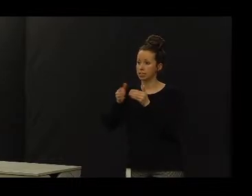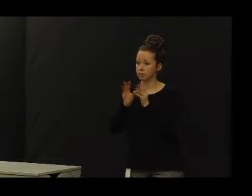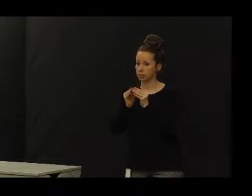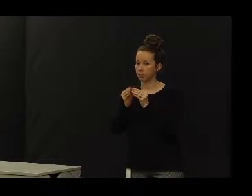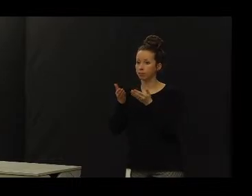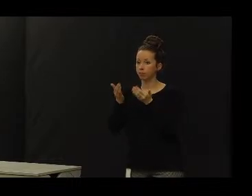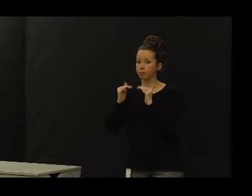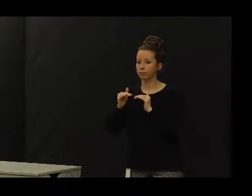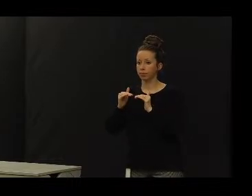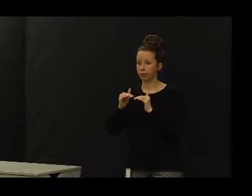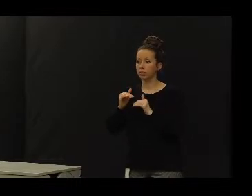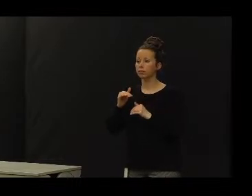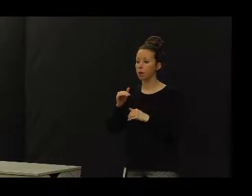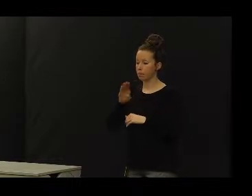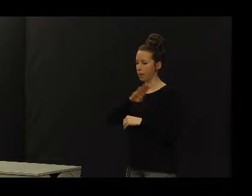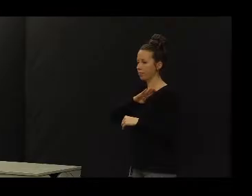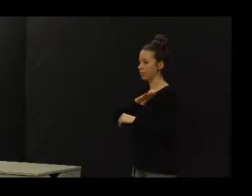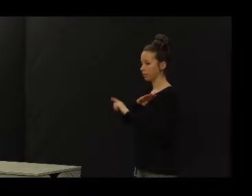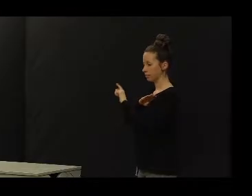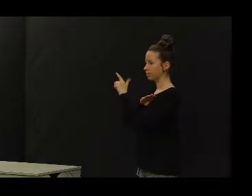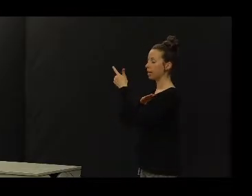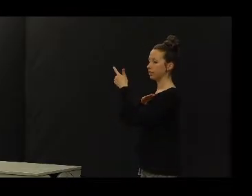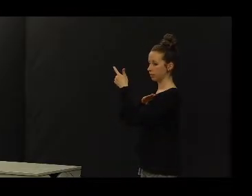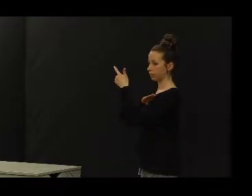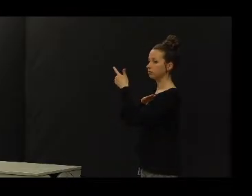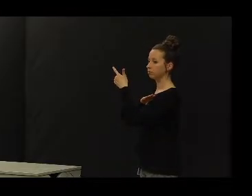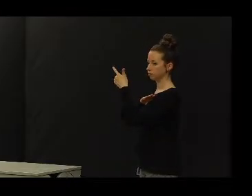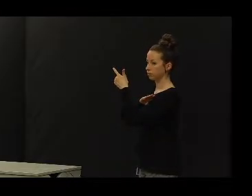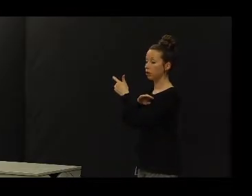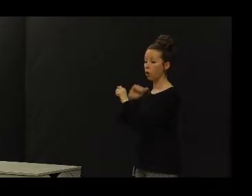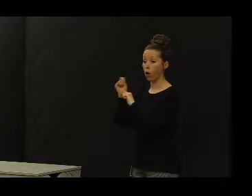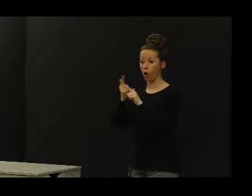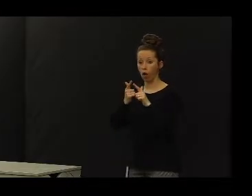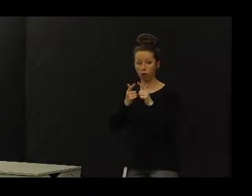Bethany Yantz. We have a first and a second. All in favor?